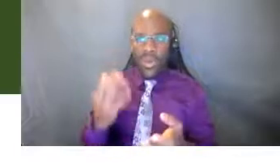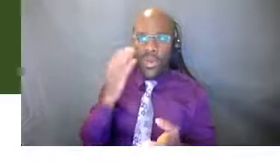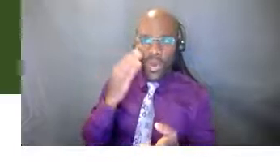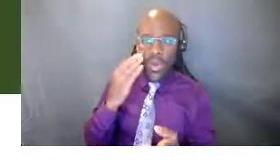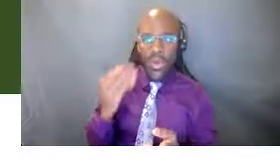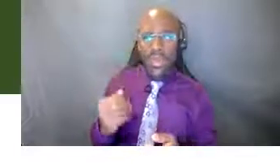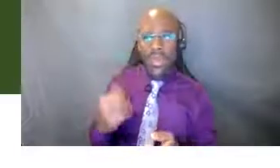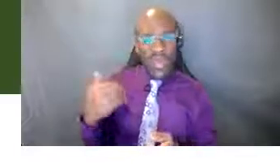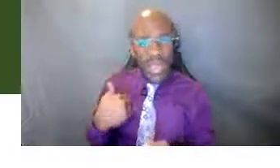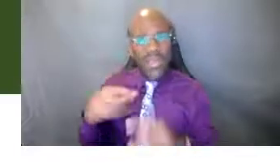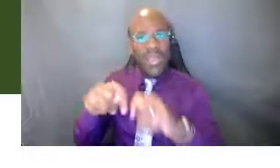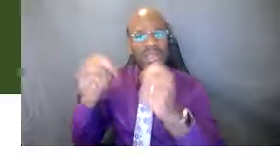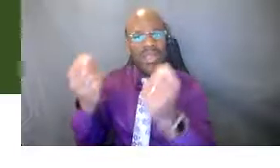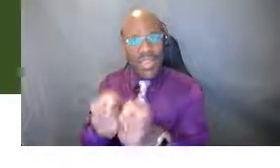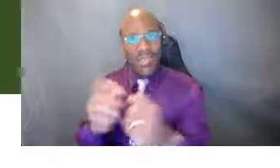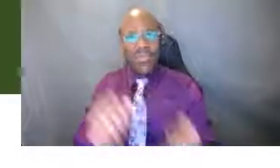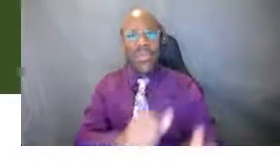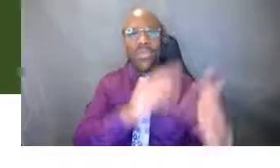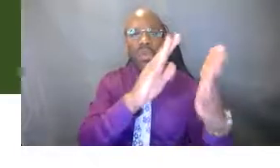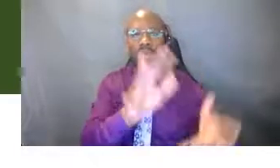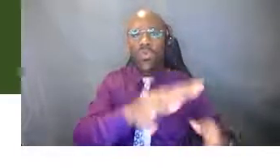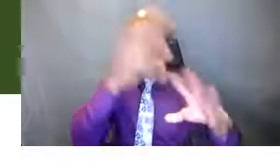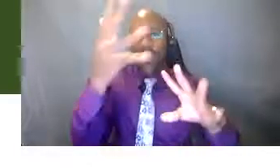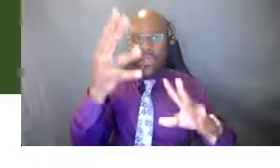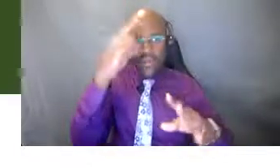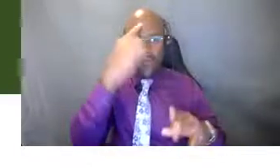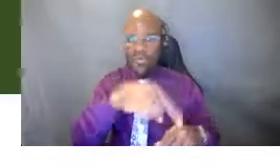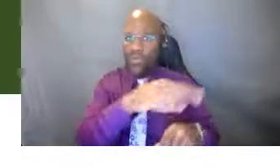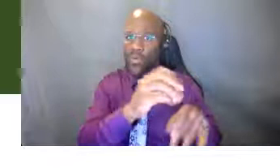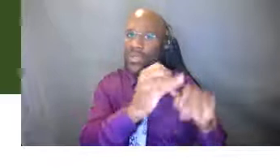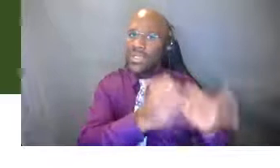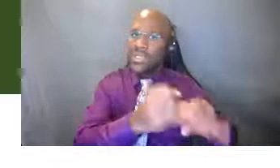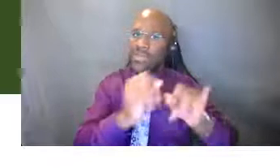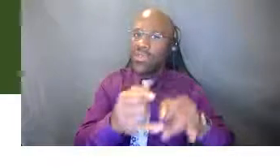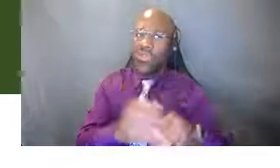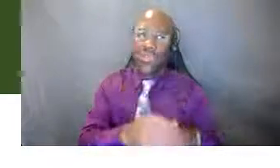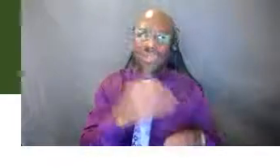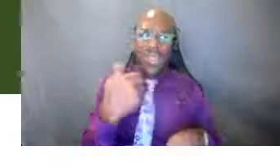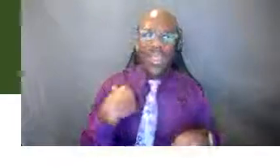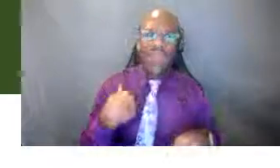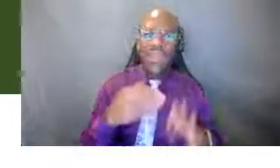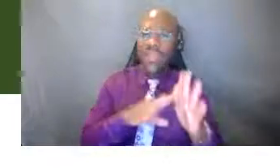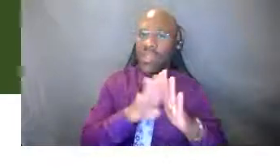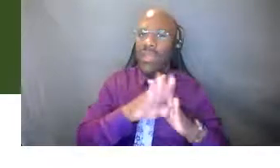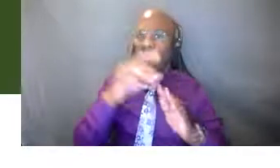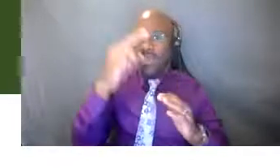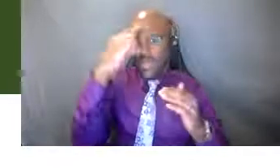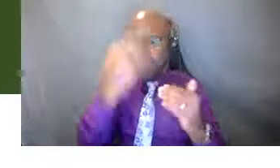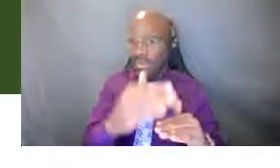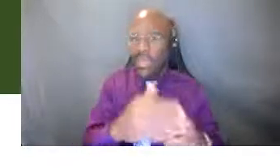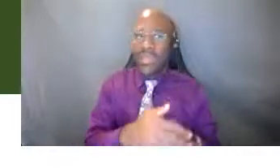individuals who also have developmental disabilities?